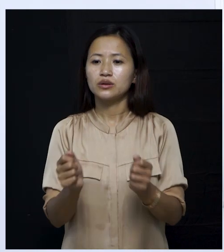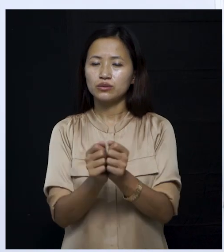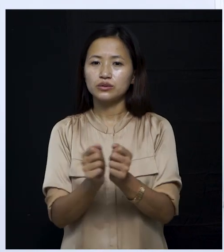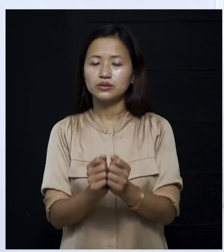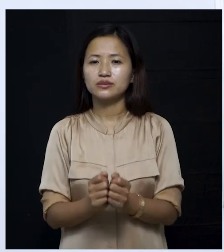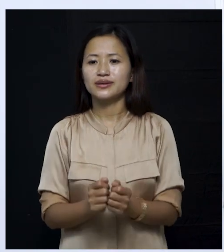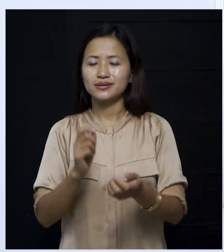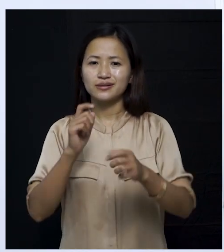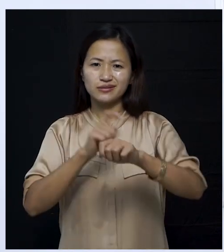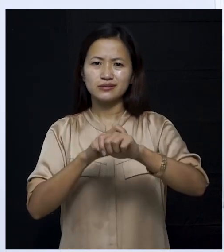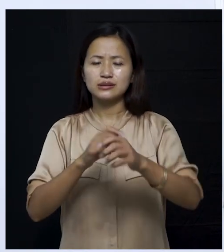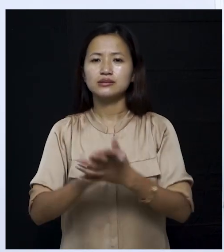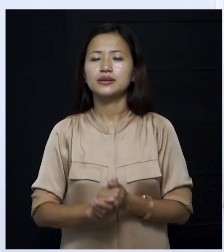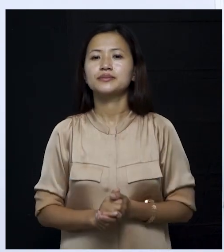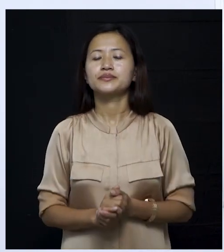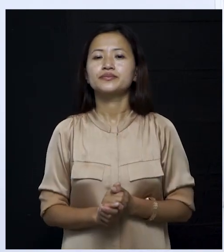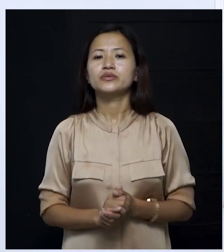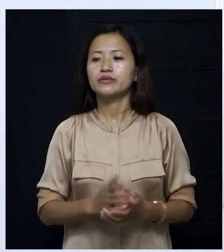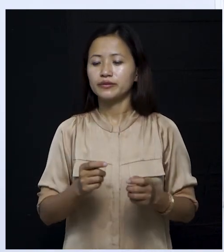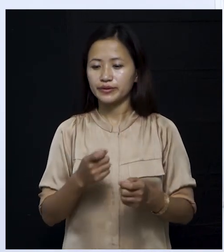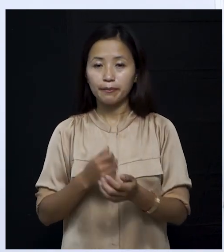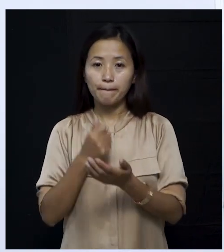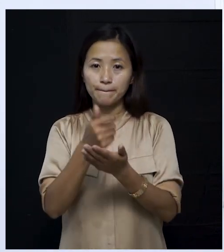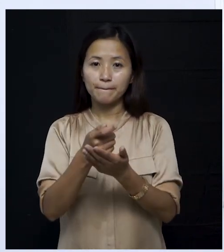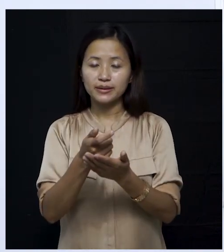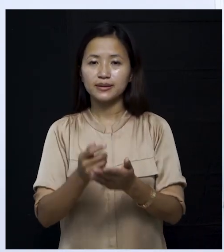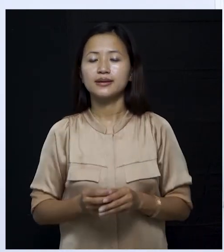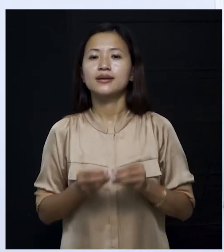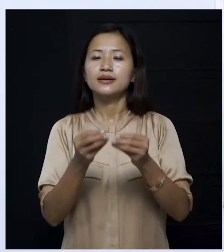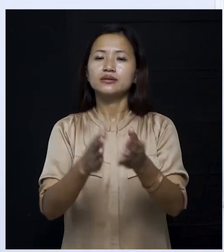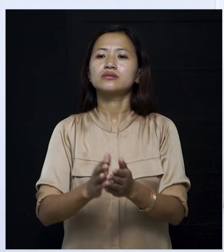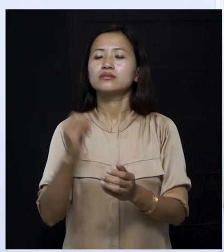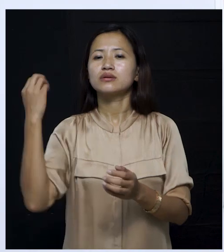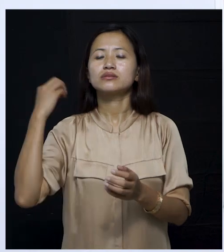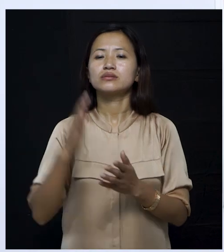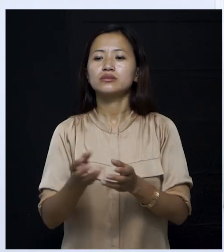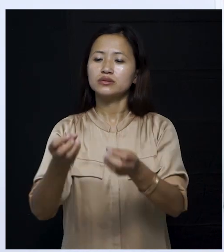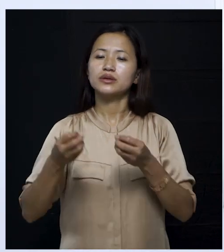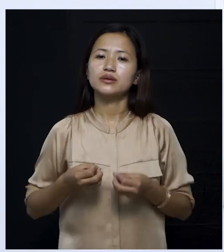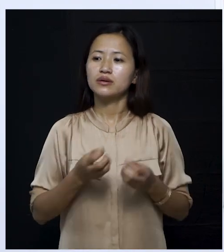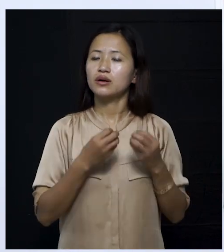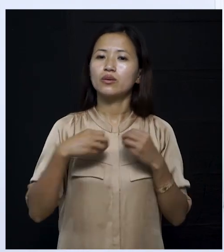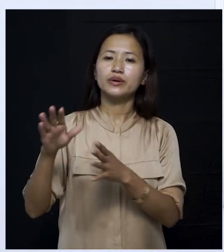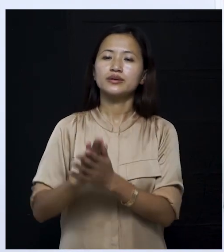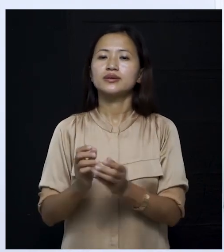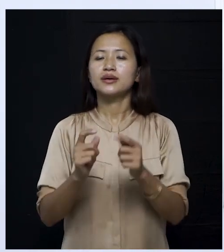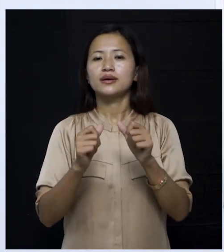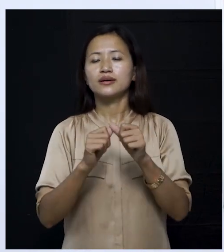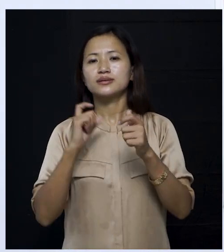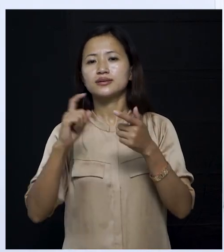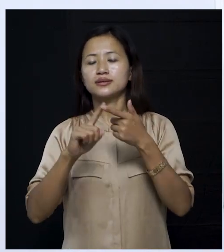that stipulated time, then the money lenders, he has the authority or the right to take away that asset. Okay,